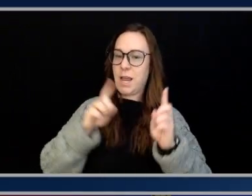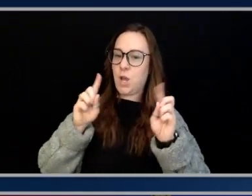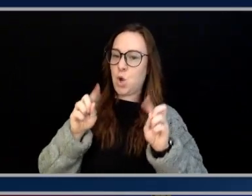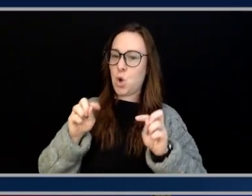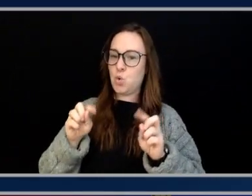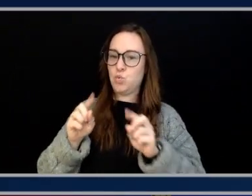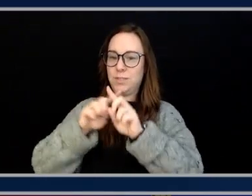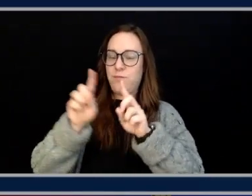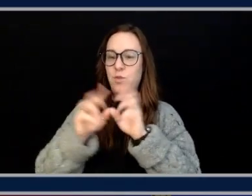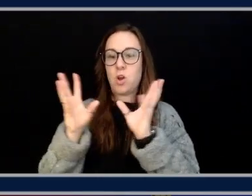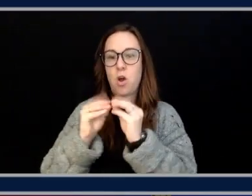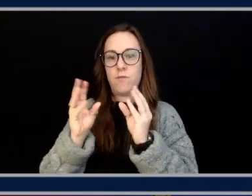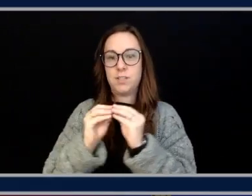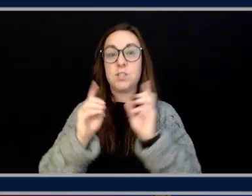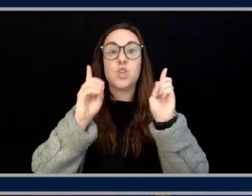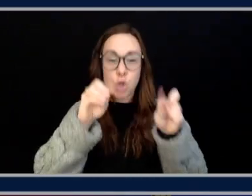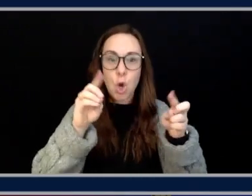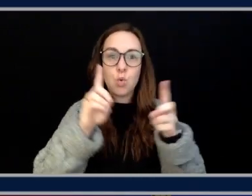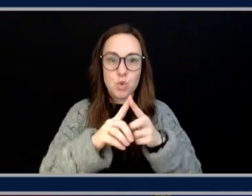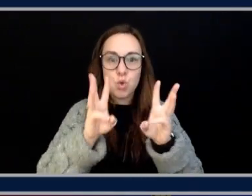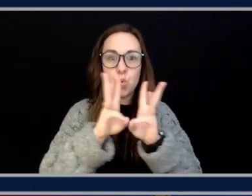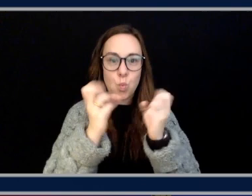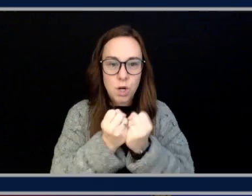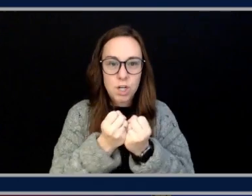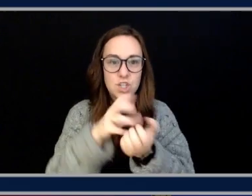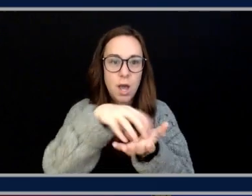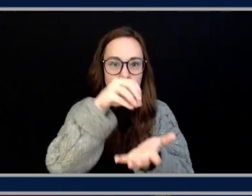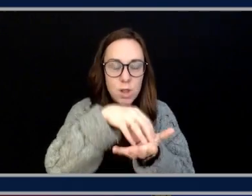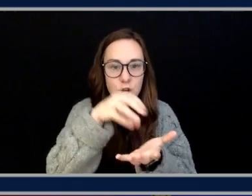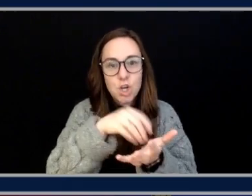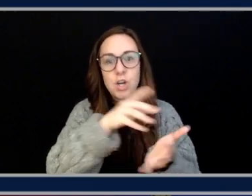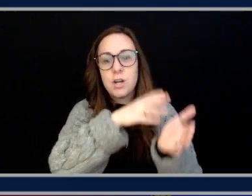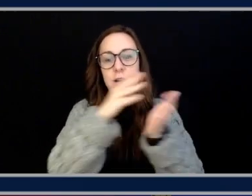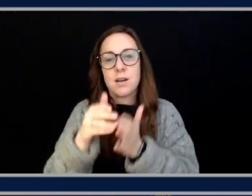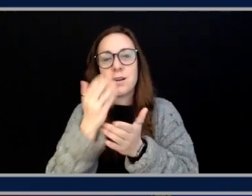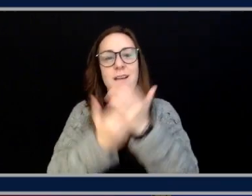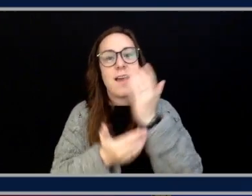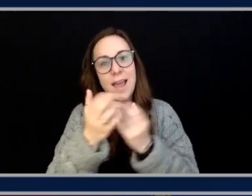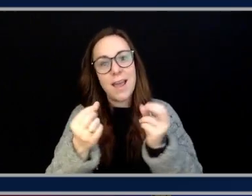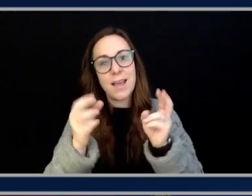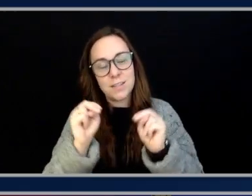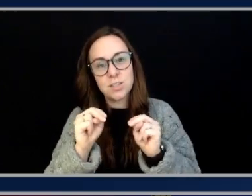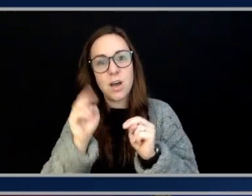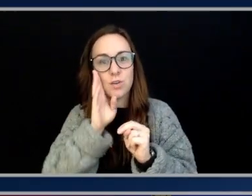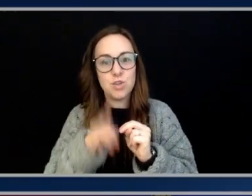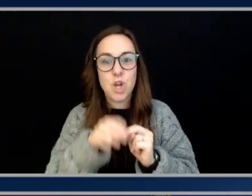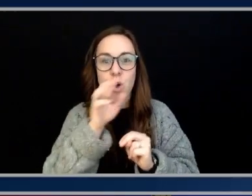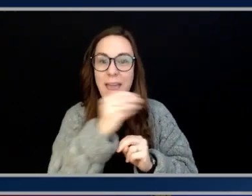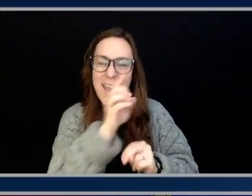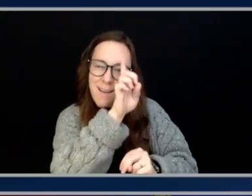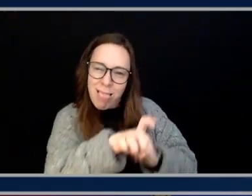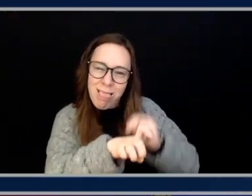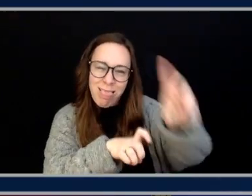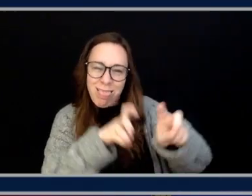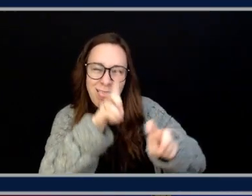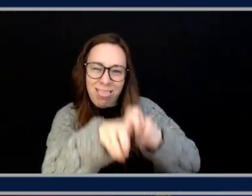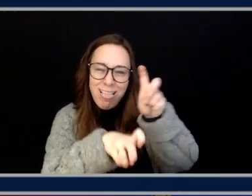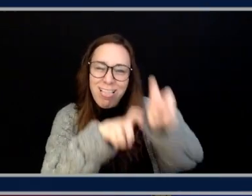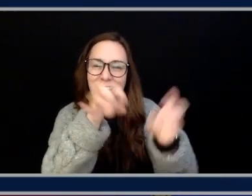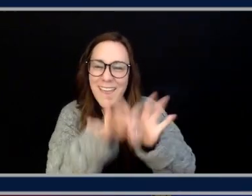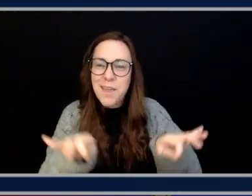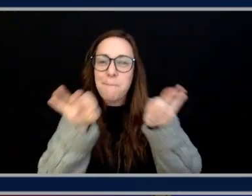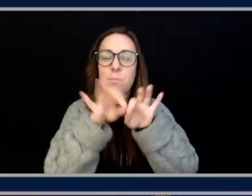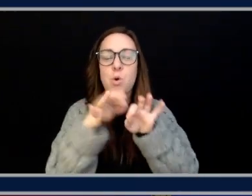to the workshops, get the hands-on learning, and then pepper the facilitator with questions. Yeah. I just always asking questions, always learning,